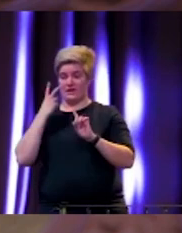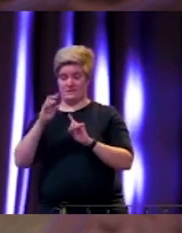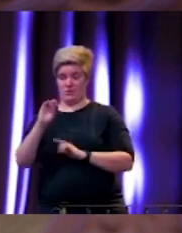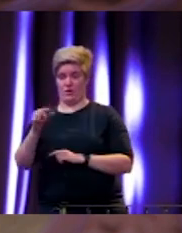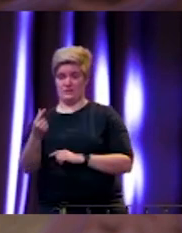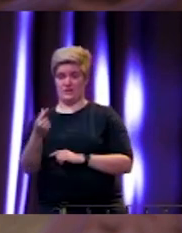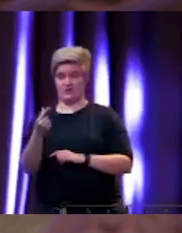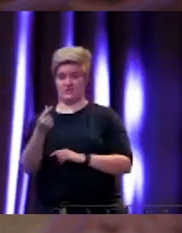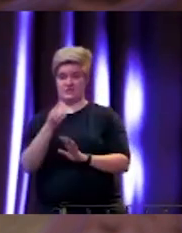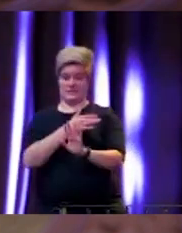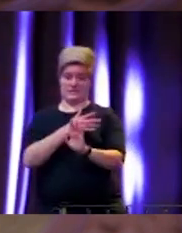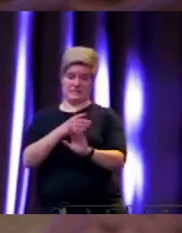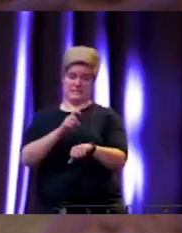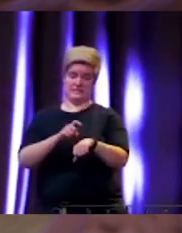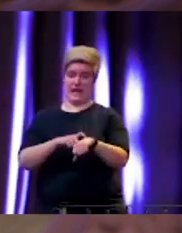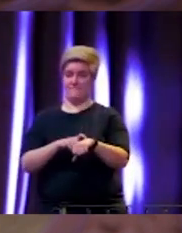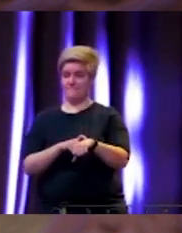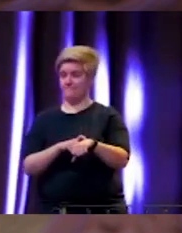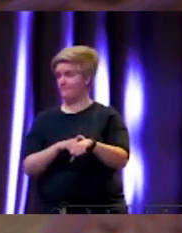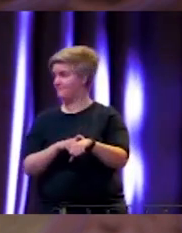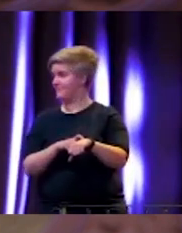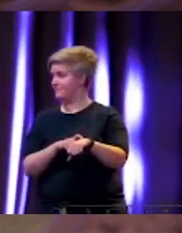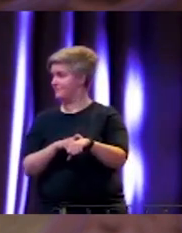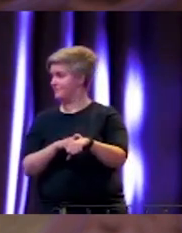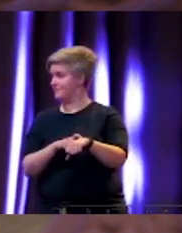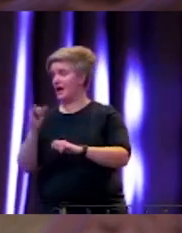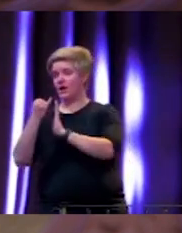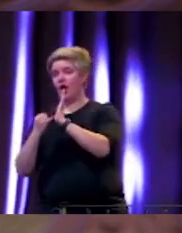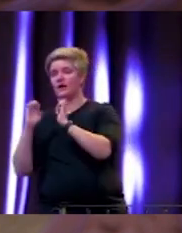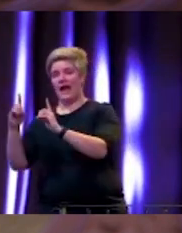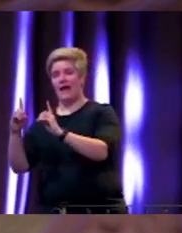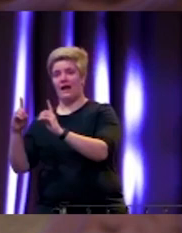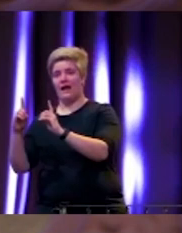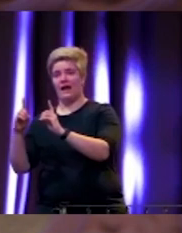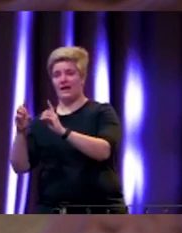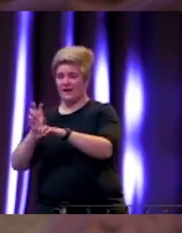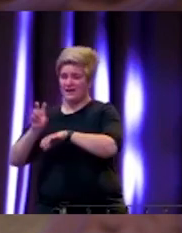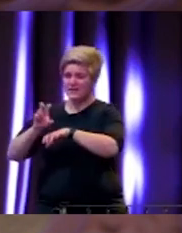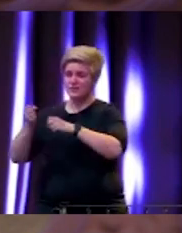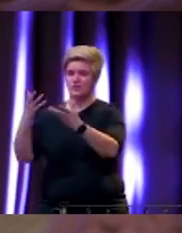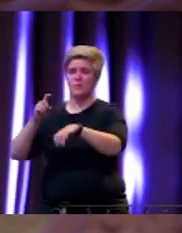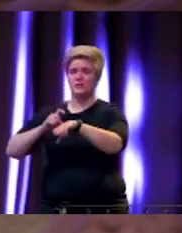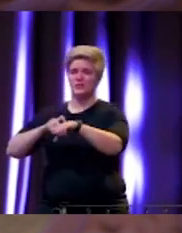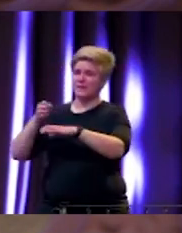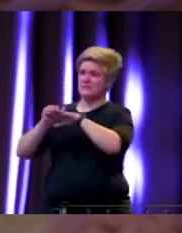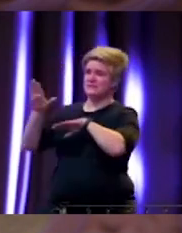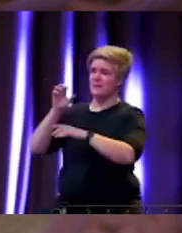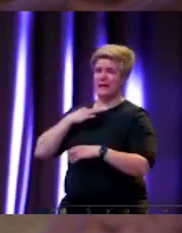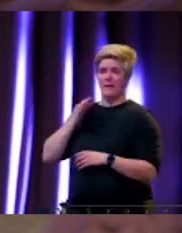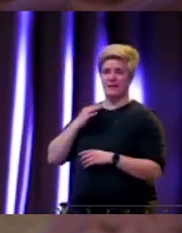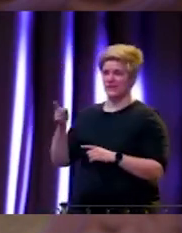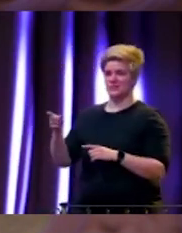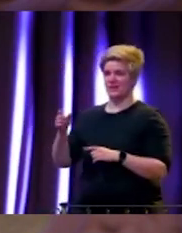art ed organization that spent all that time to submit an application to us, and it's not something that we fund. So, you